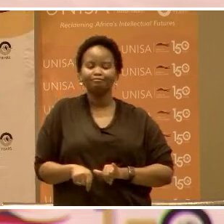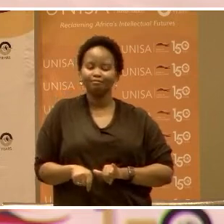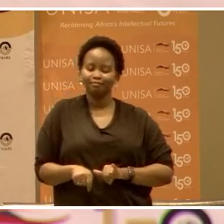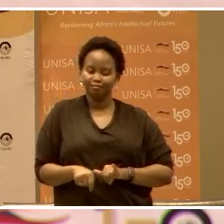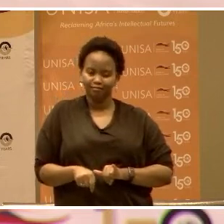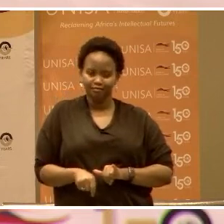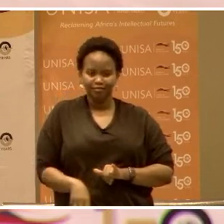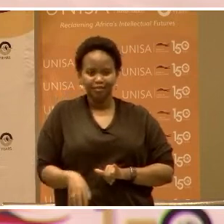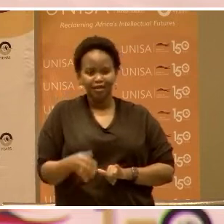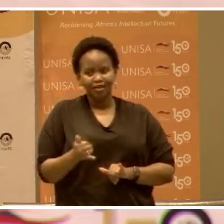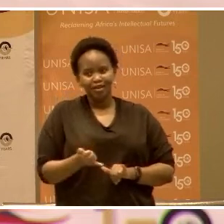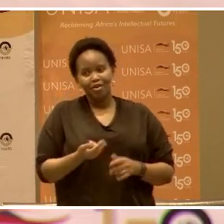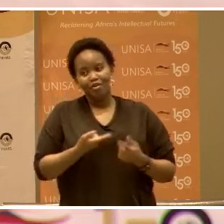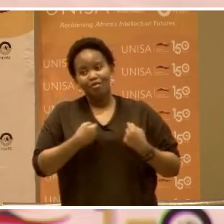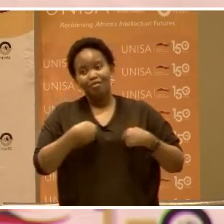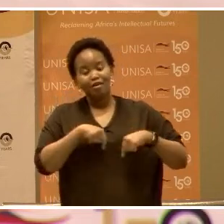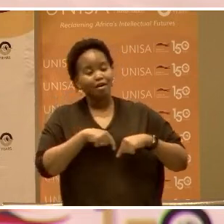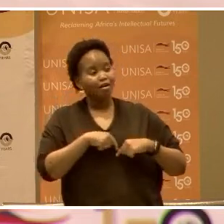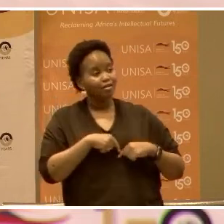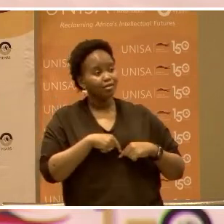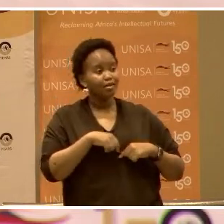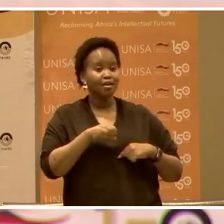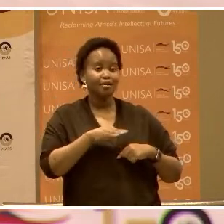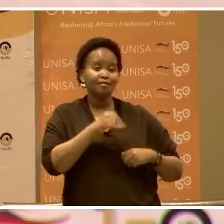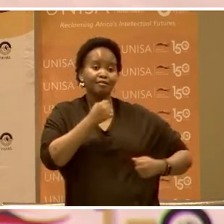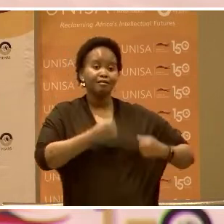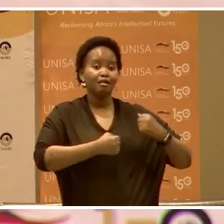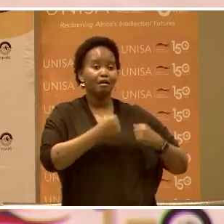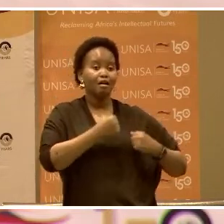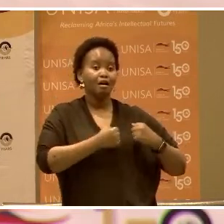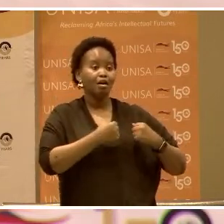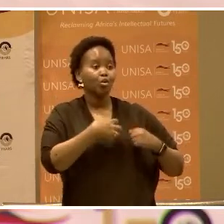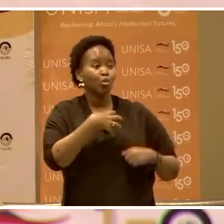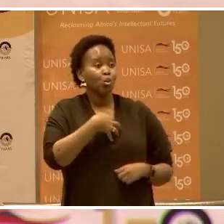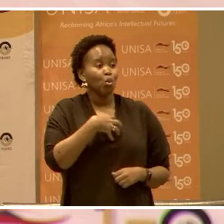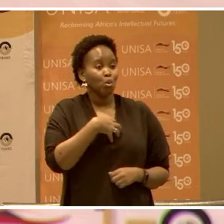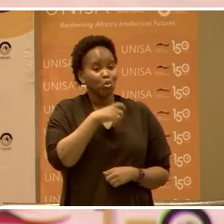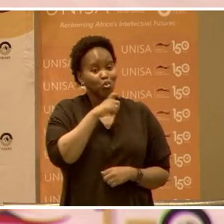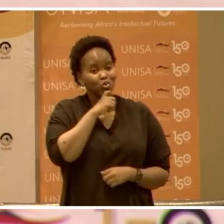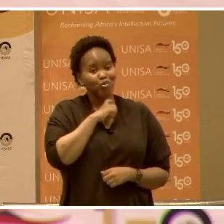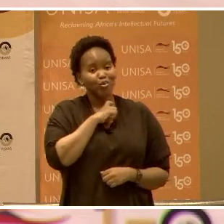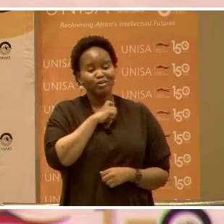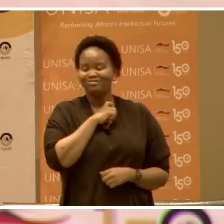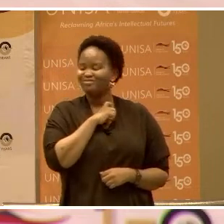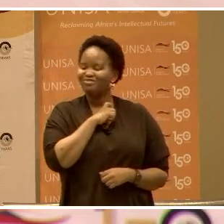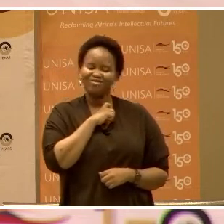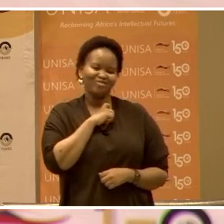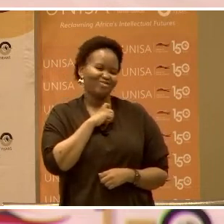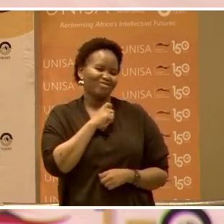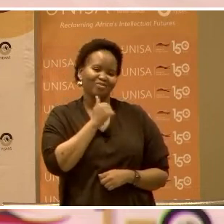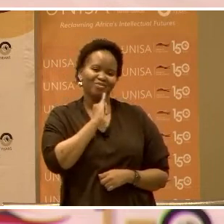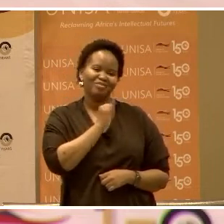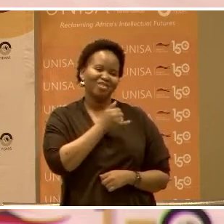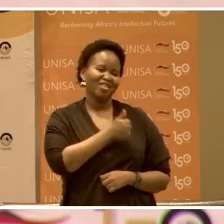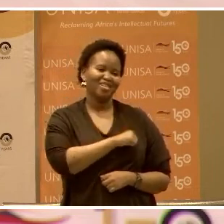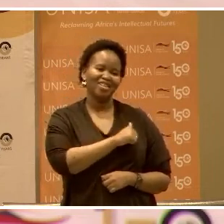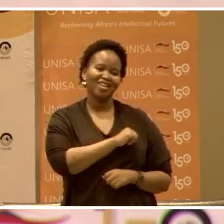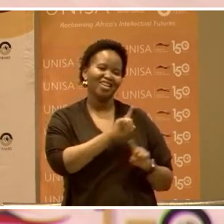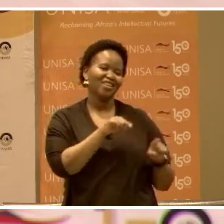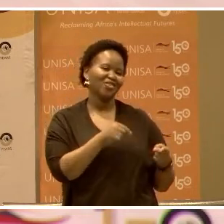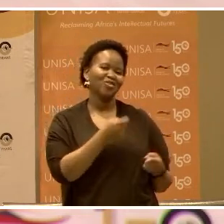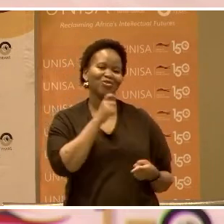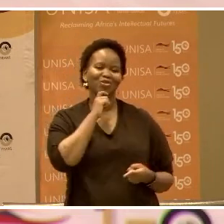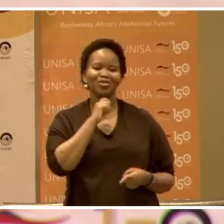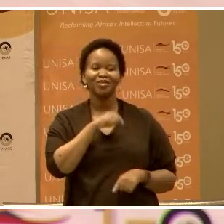those of us who came here with our own cars, unfortunately, you cannot use your car to that area